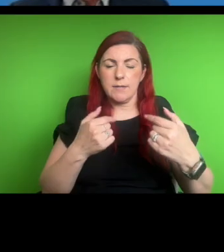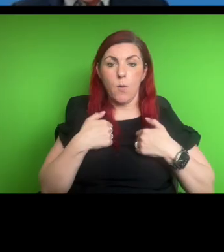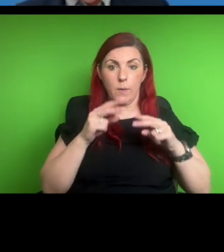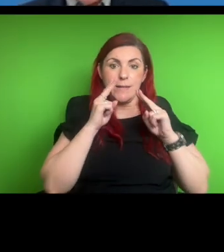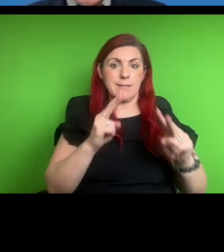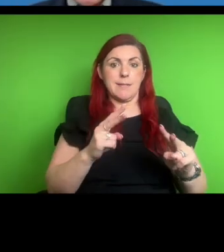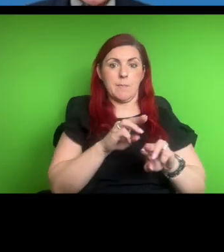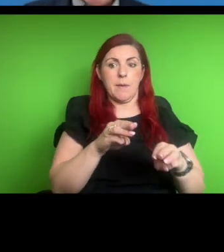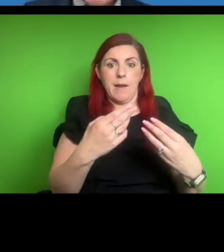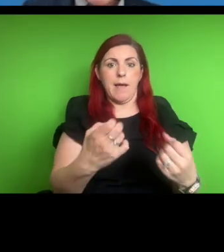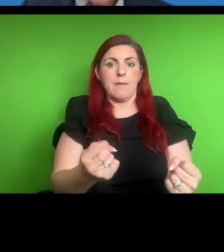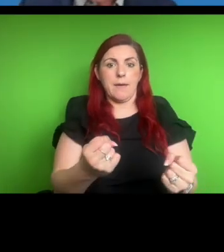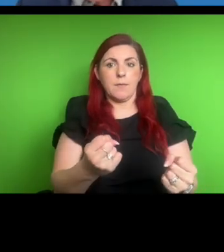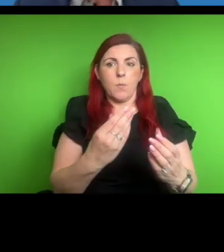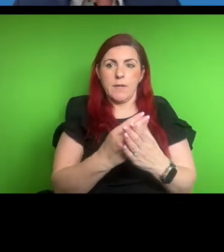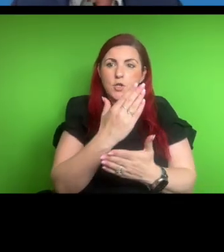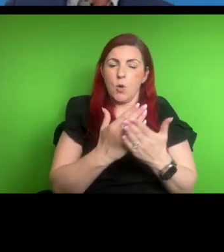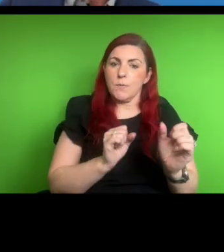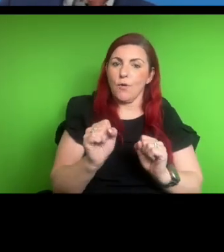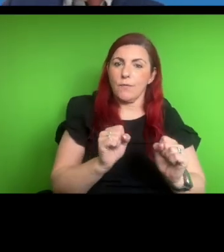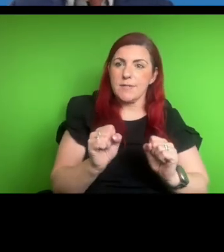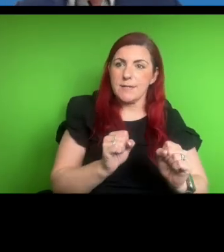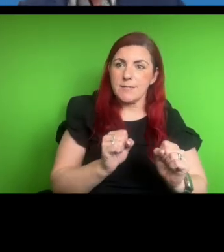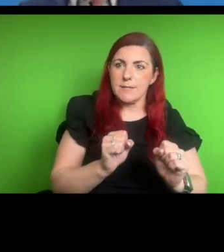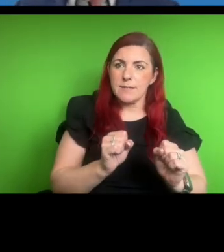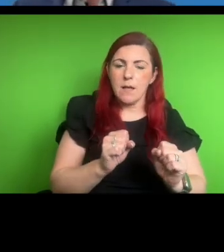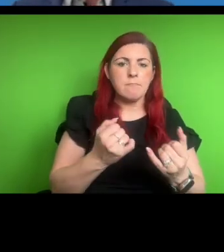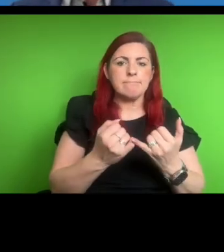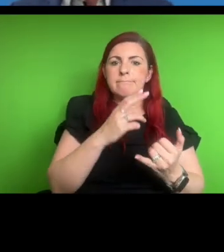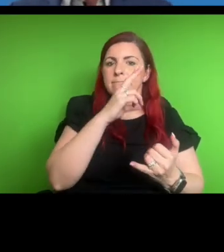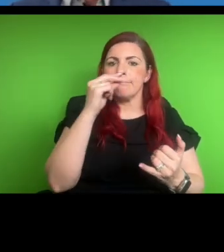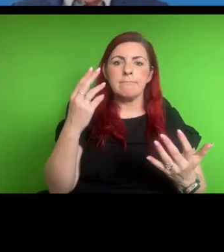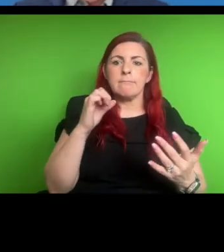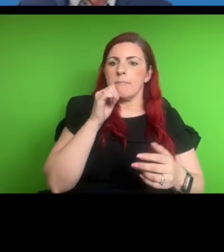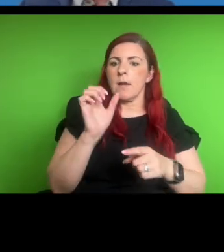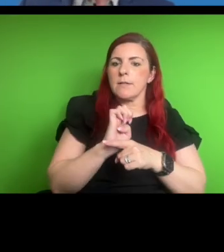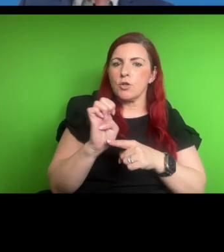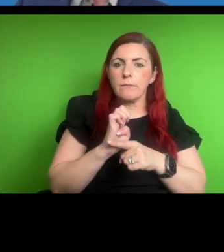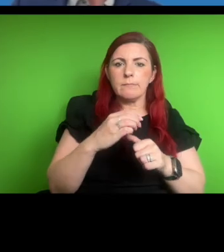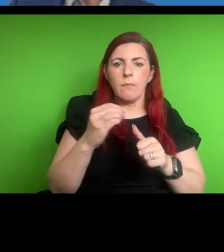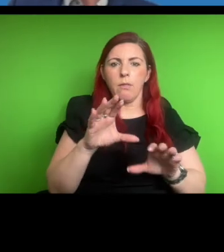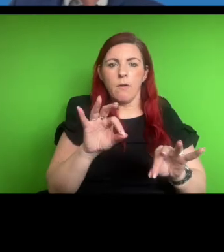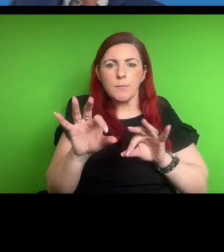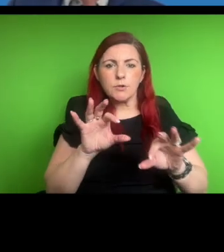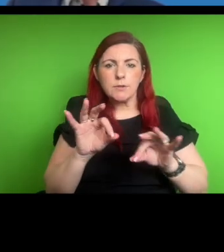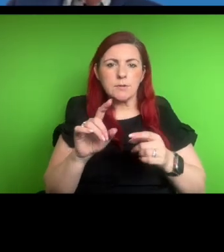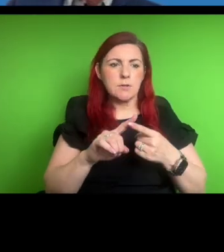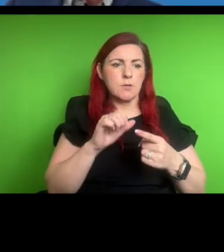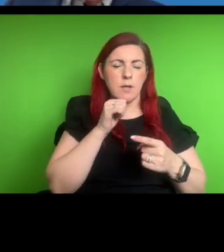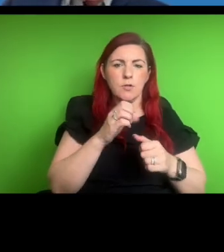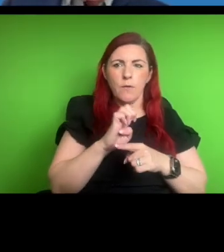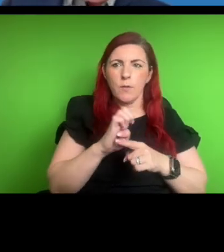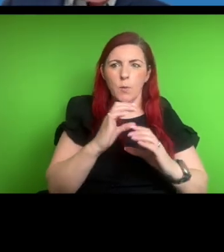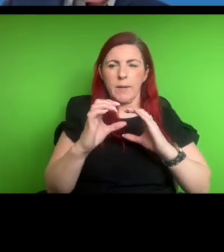services. And those can be lack of alternative communication channels, poor staff awareness